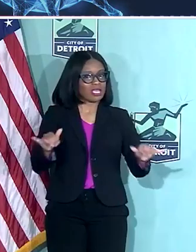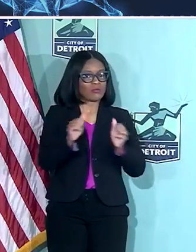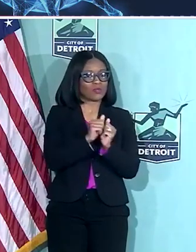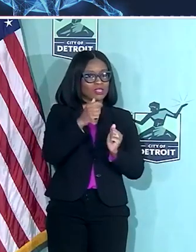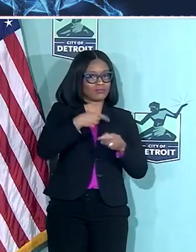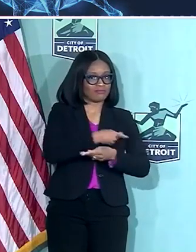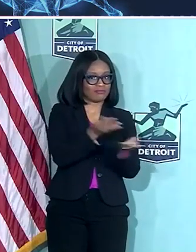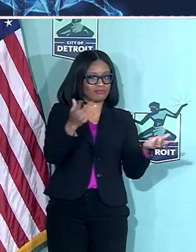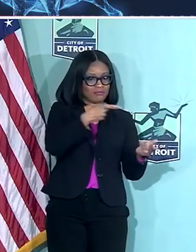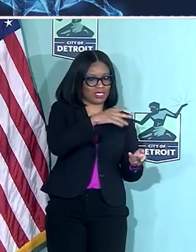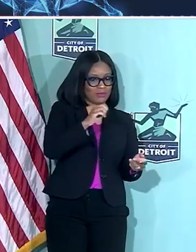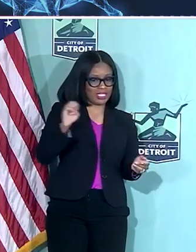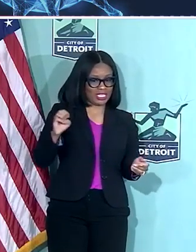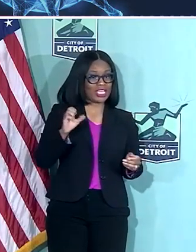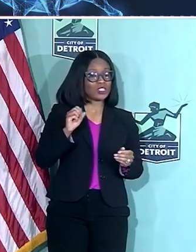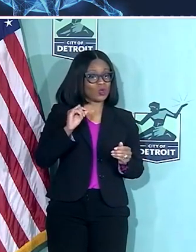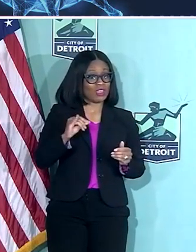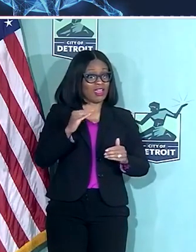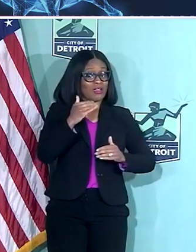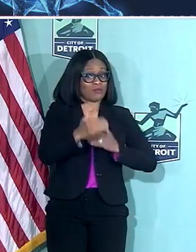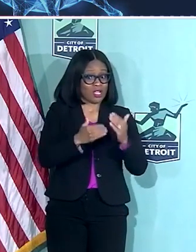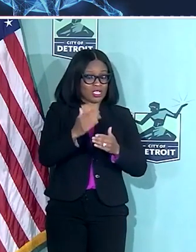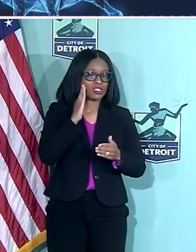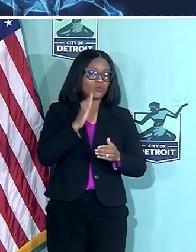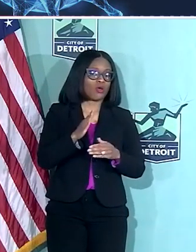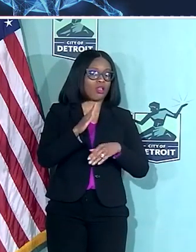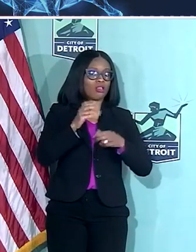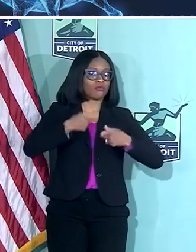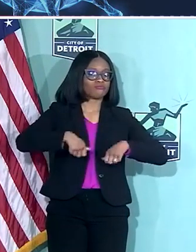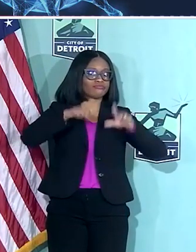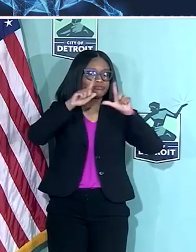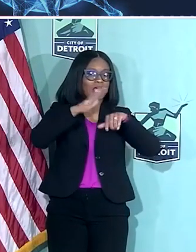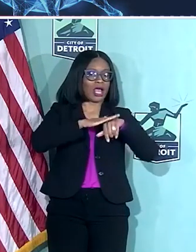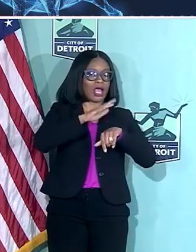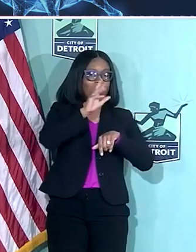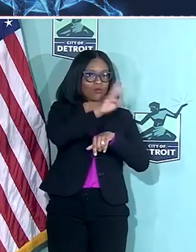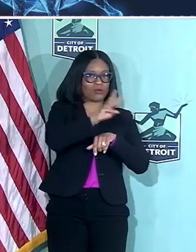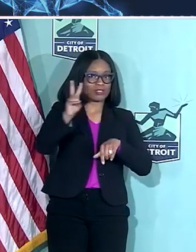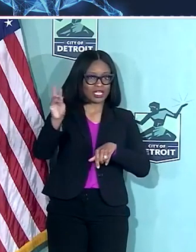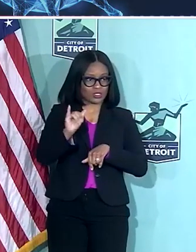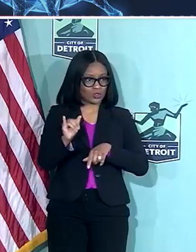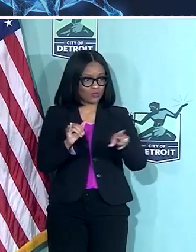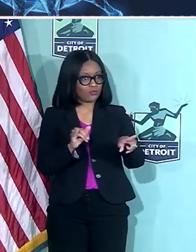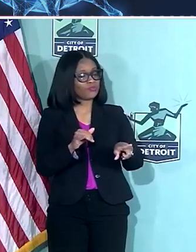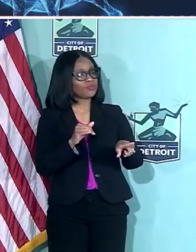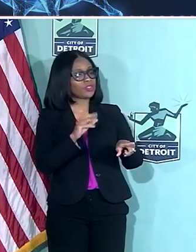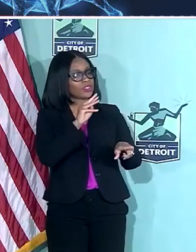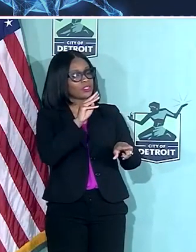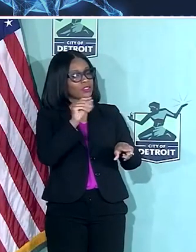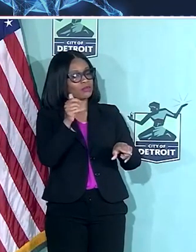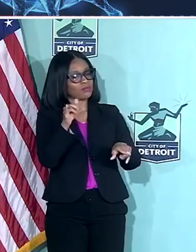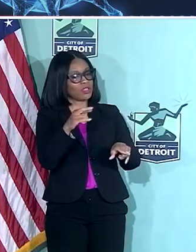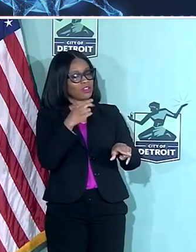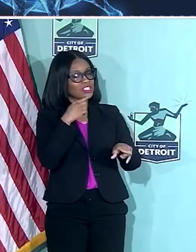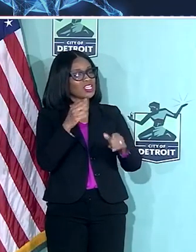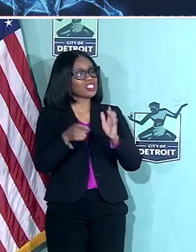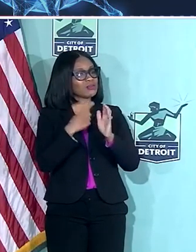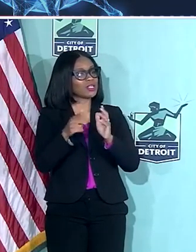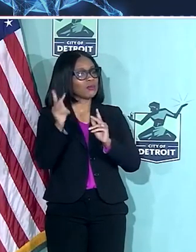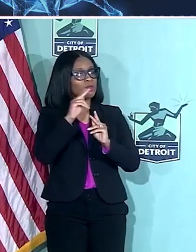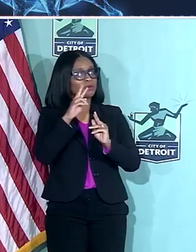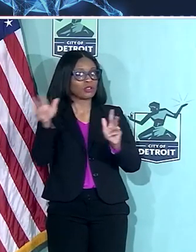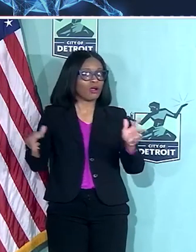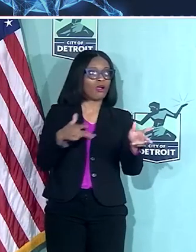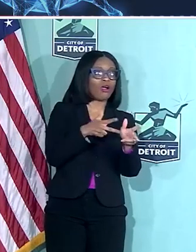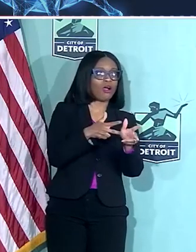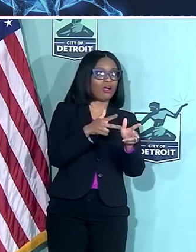that information, the protocol, will be available on the website within a couple days. And we found with the food that when people just pull up and pop open their trunk and